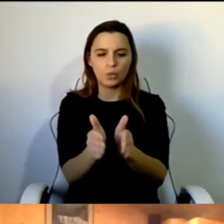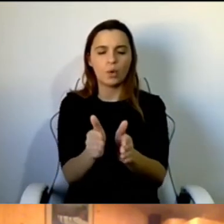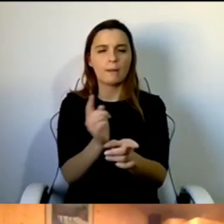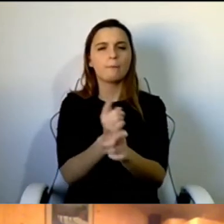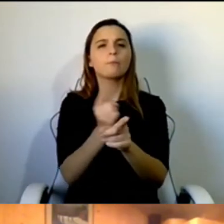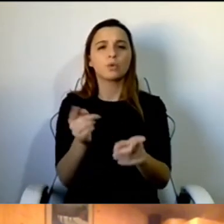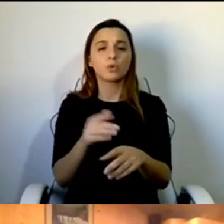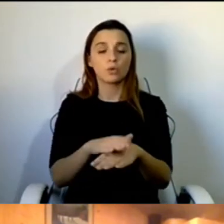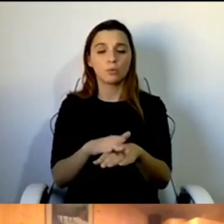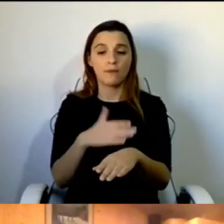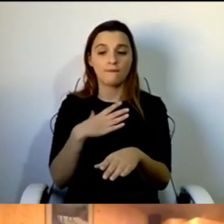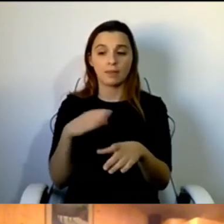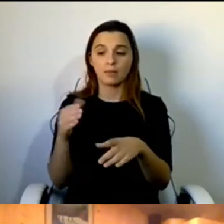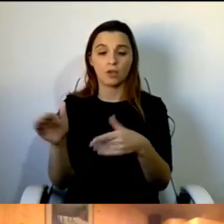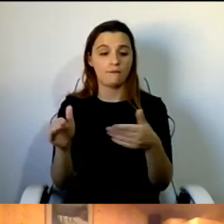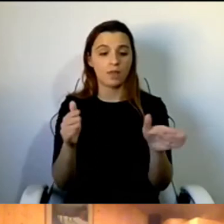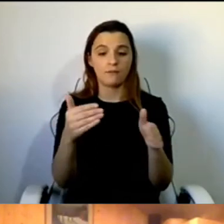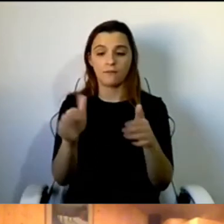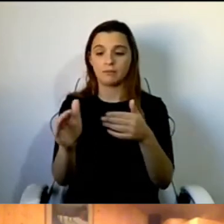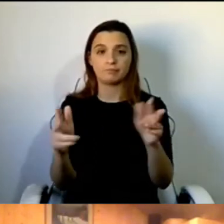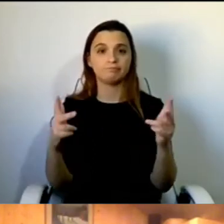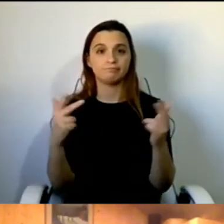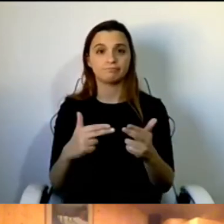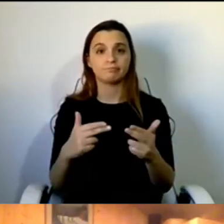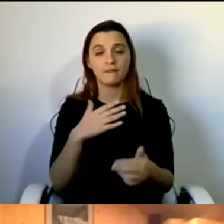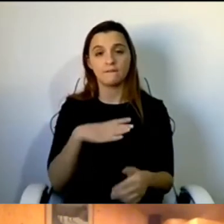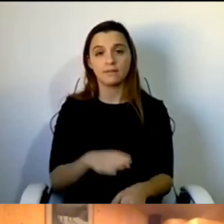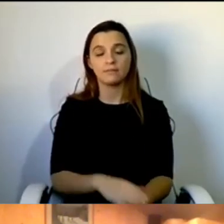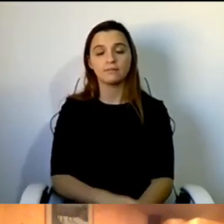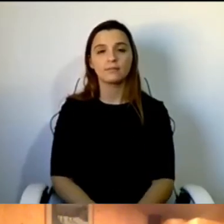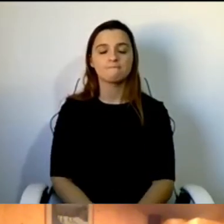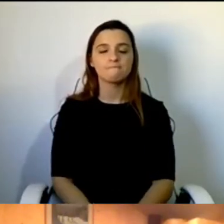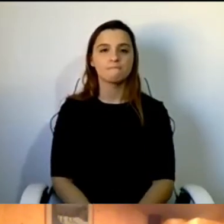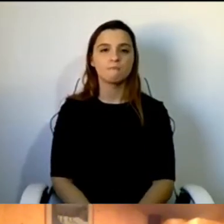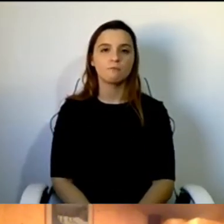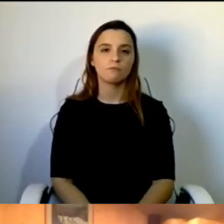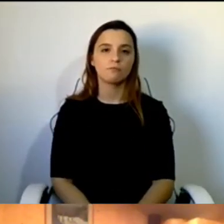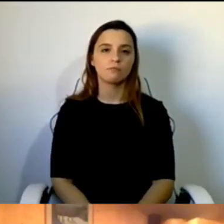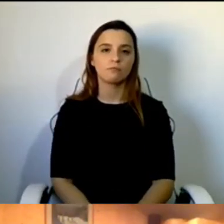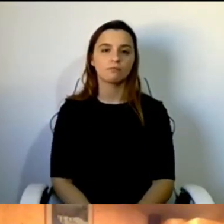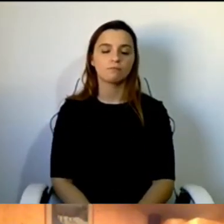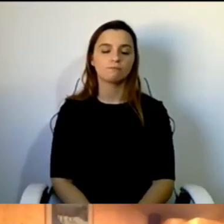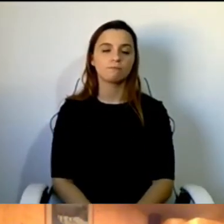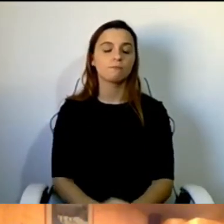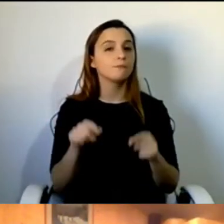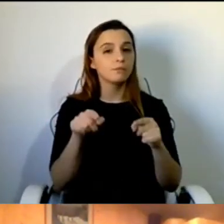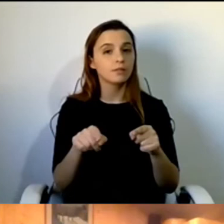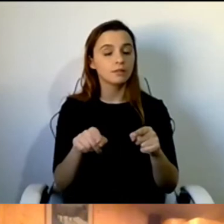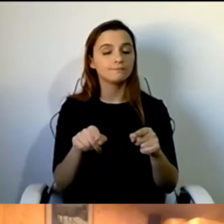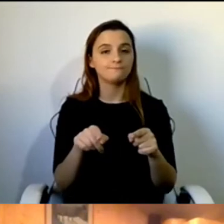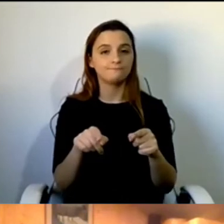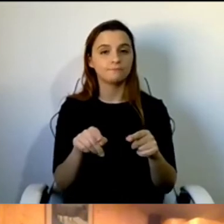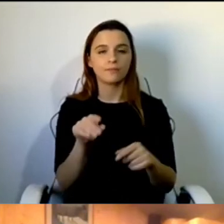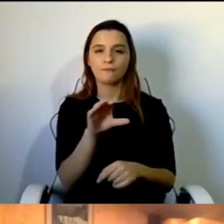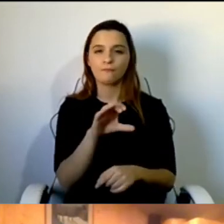being safe for justice, this definition has become narrow, more and more narrow.